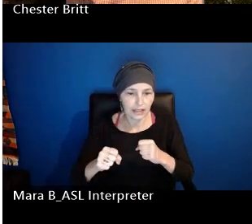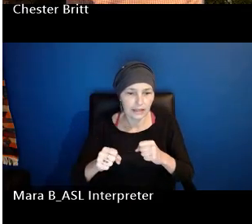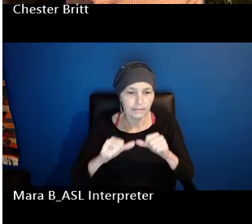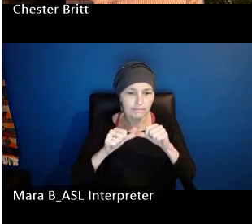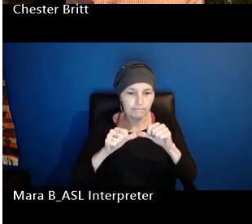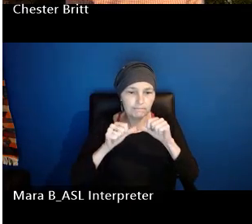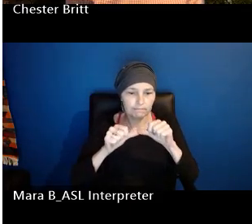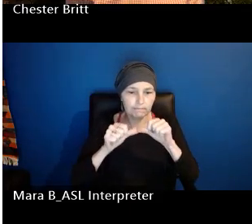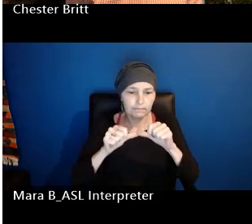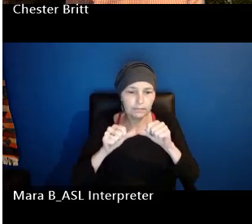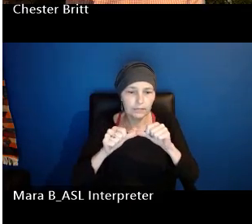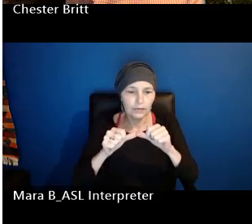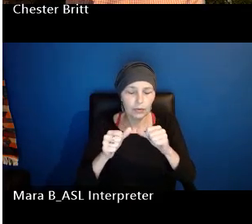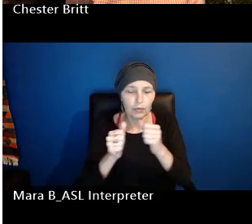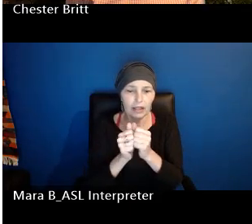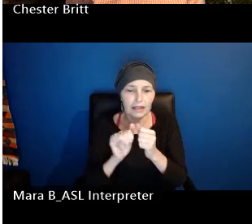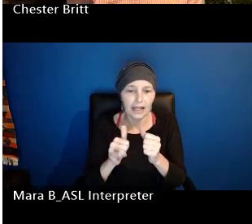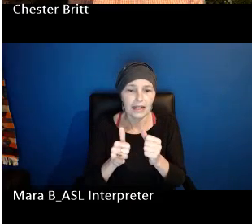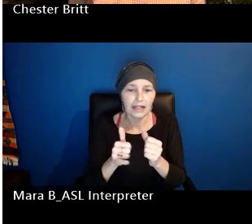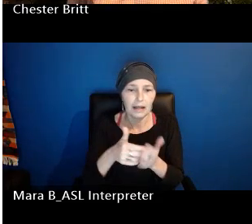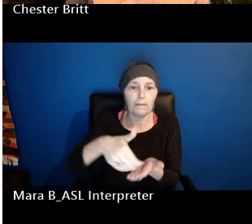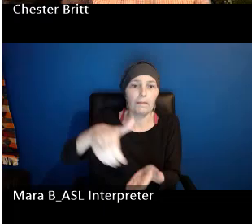amount of electricity use.